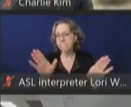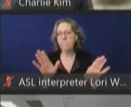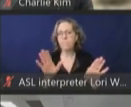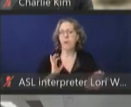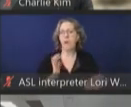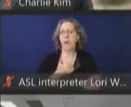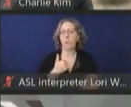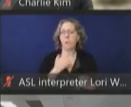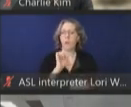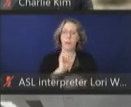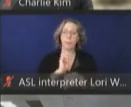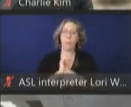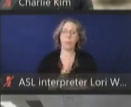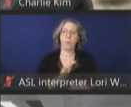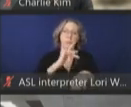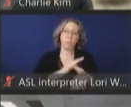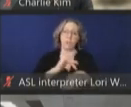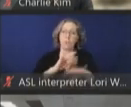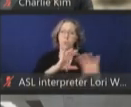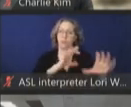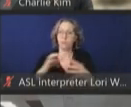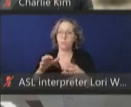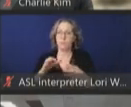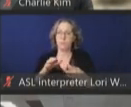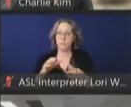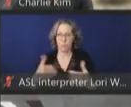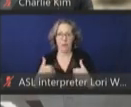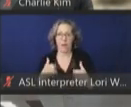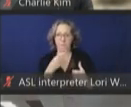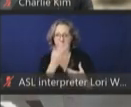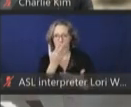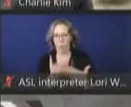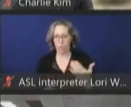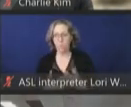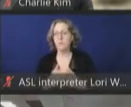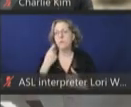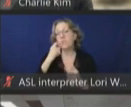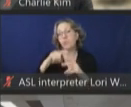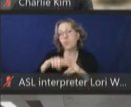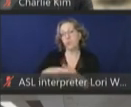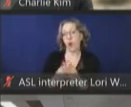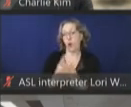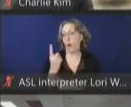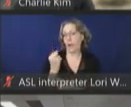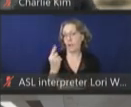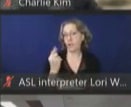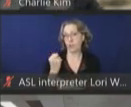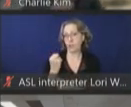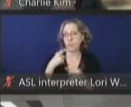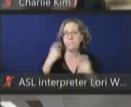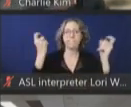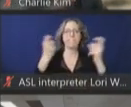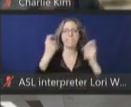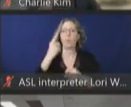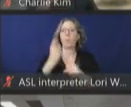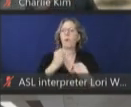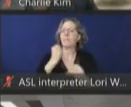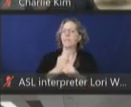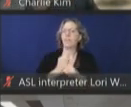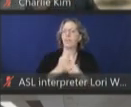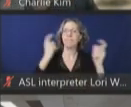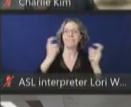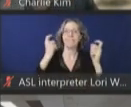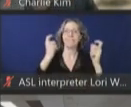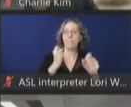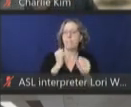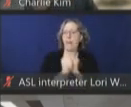groups we have at Fenway. We just started them a year ago, currently celebrating the 1 year celebration